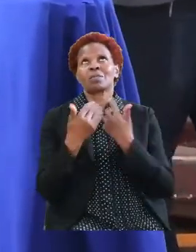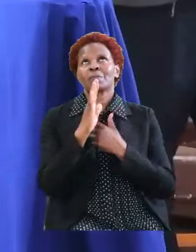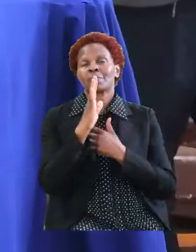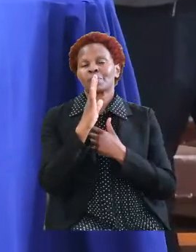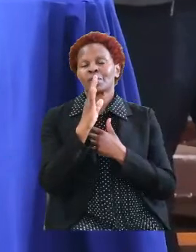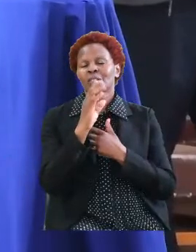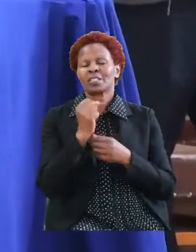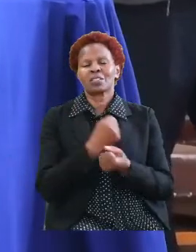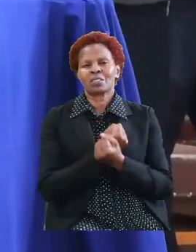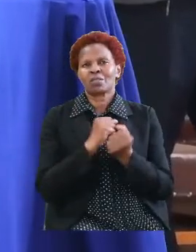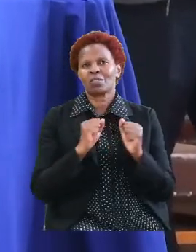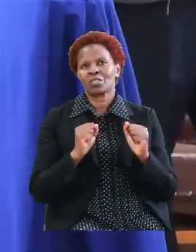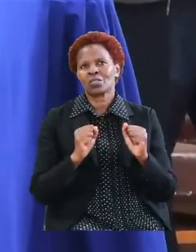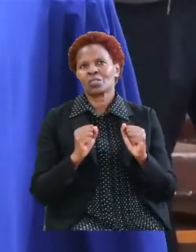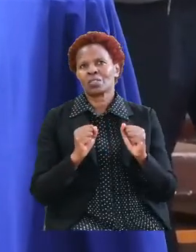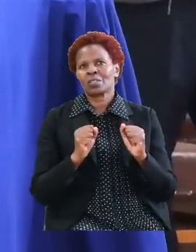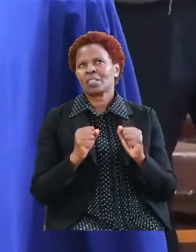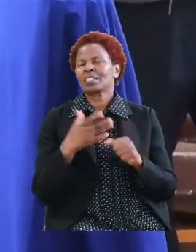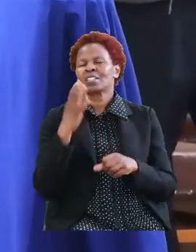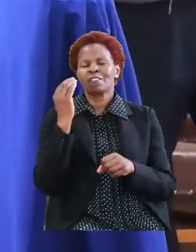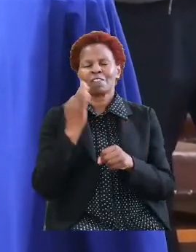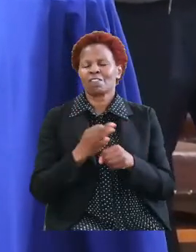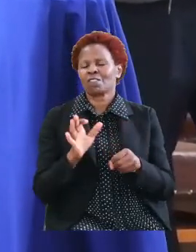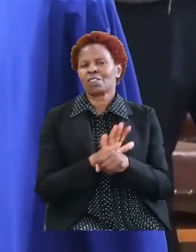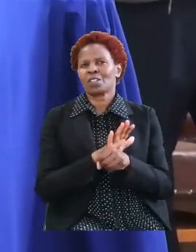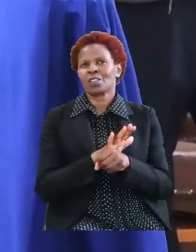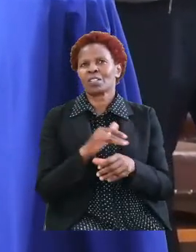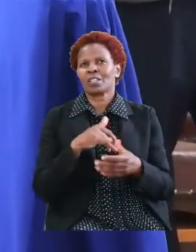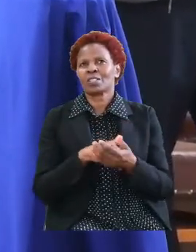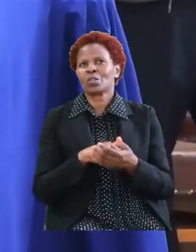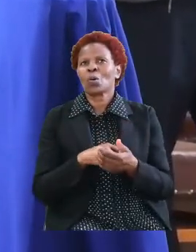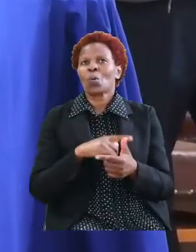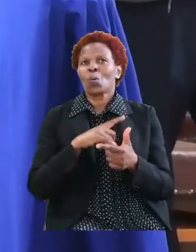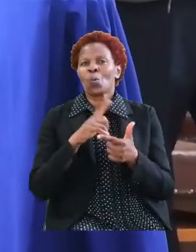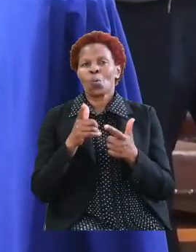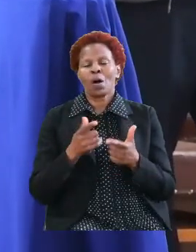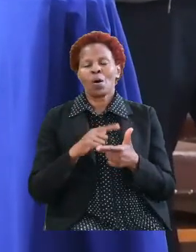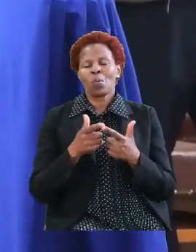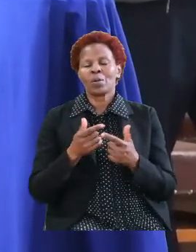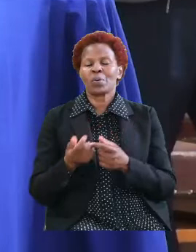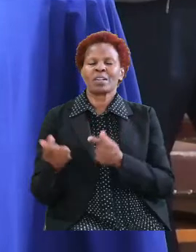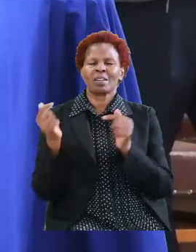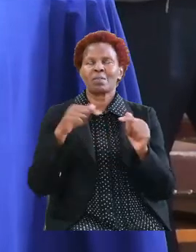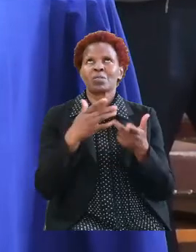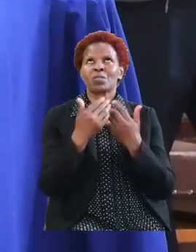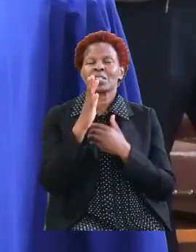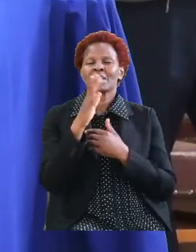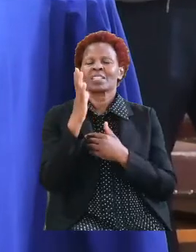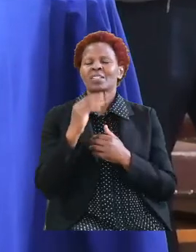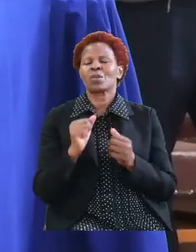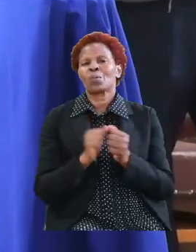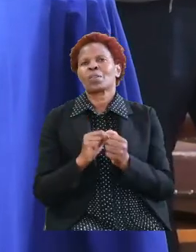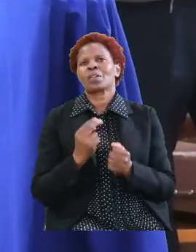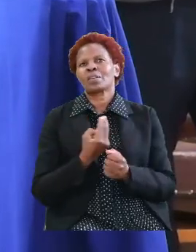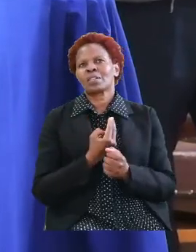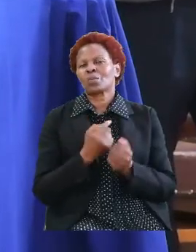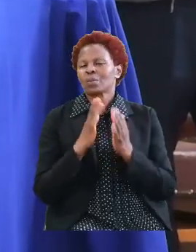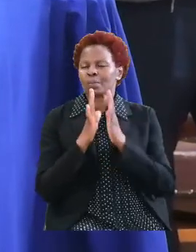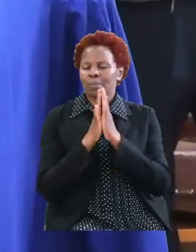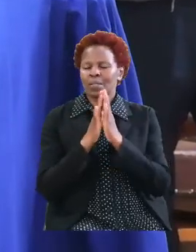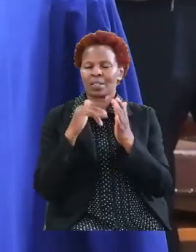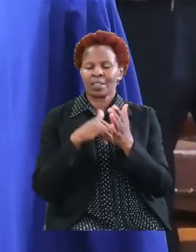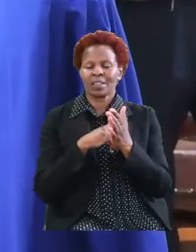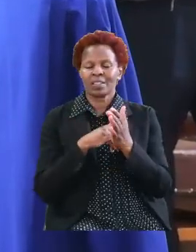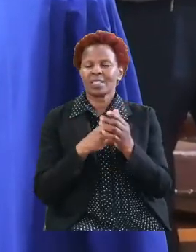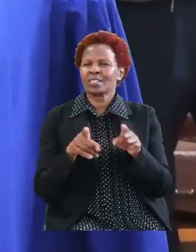in salvation. And you are so faithful that whenever we come to you, you never leave us on our own. And how we pray that